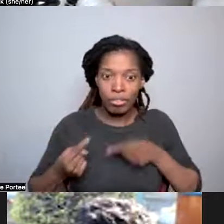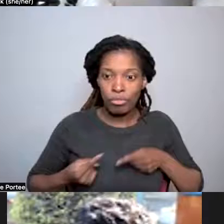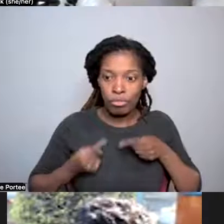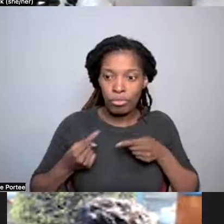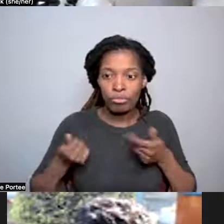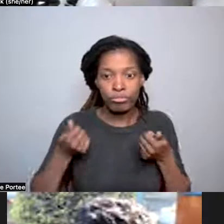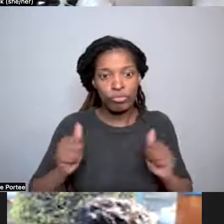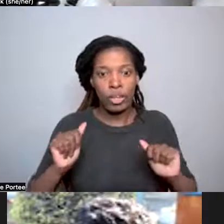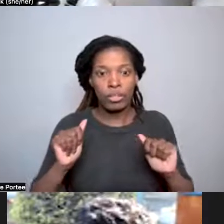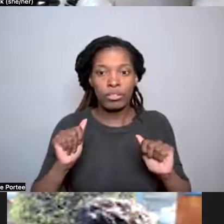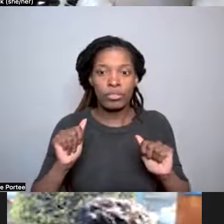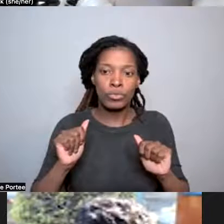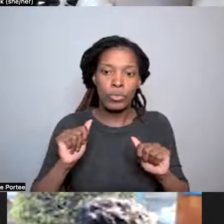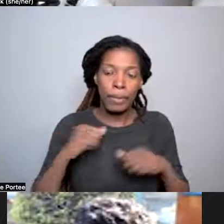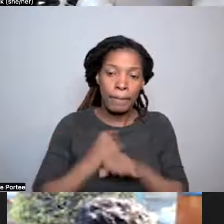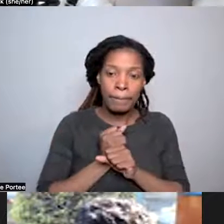this